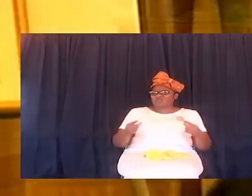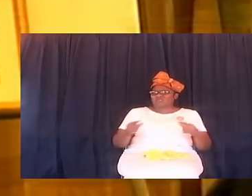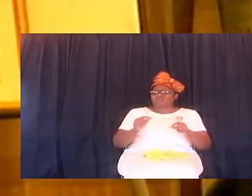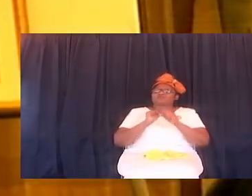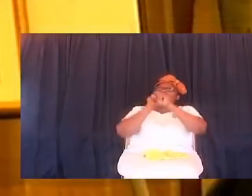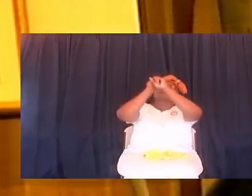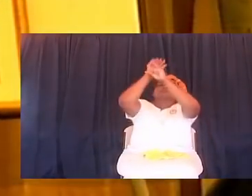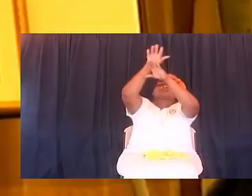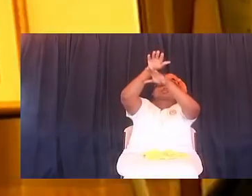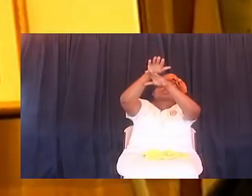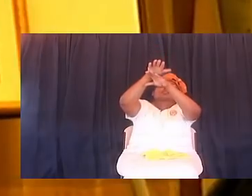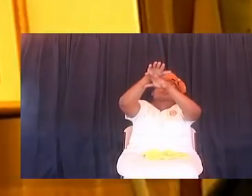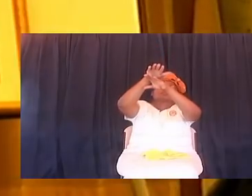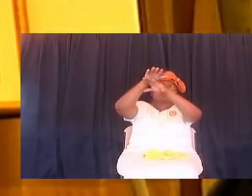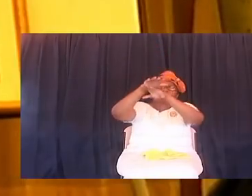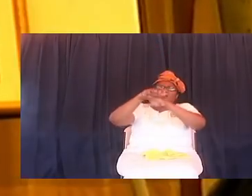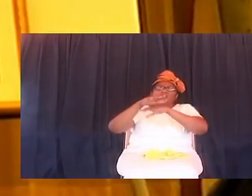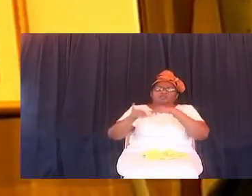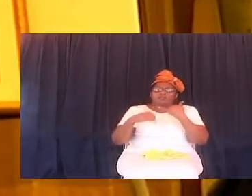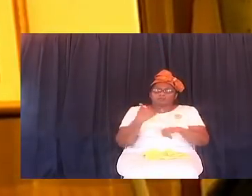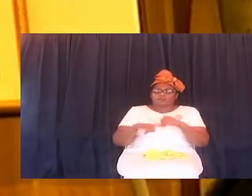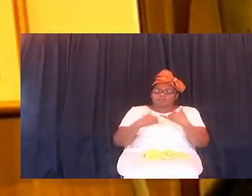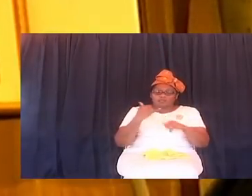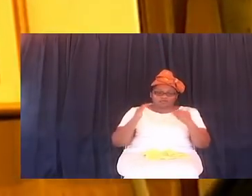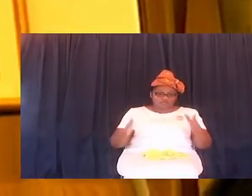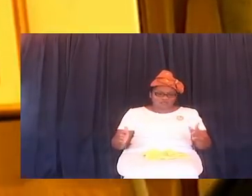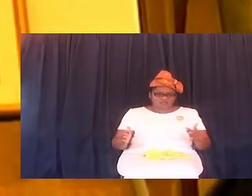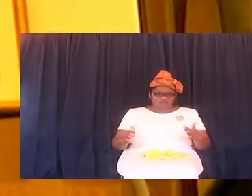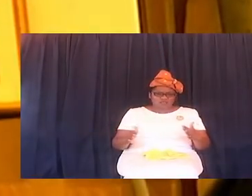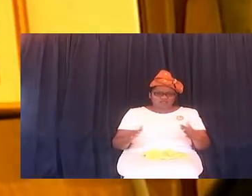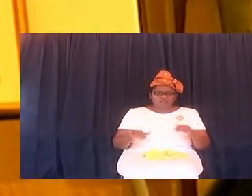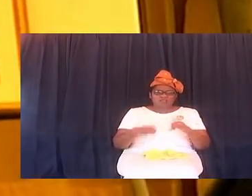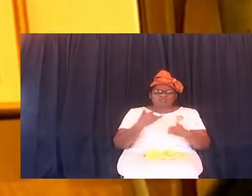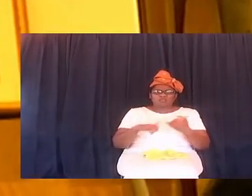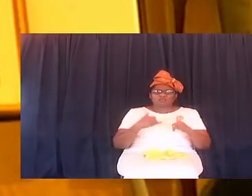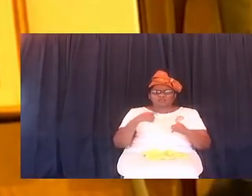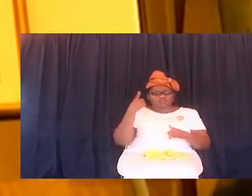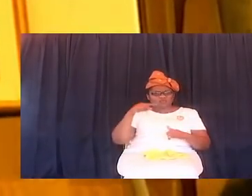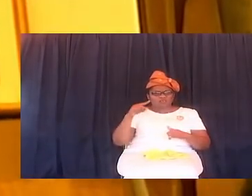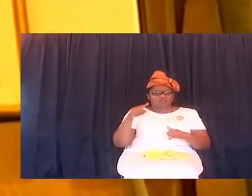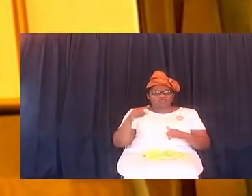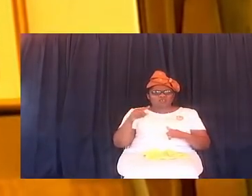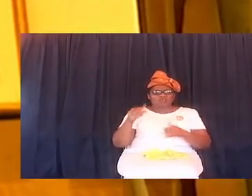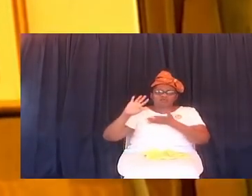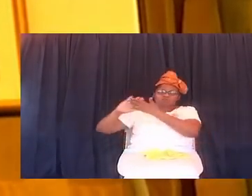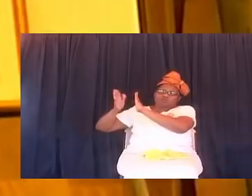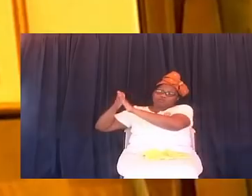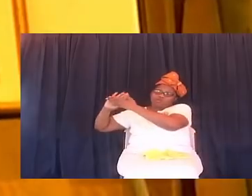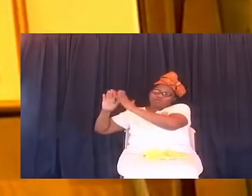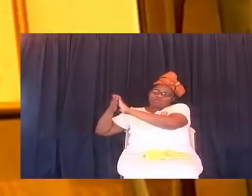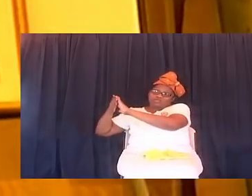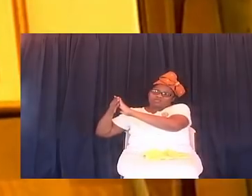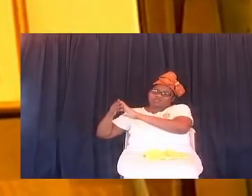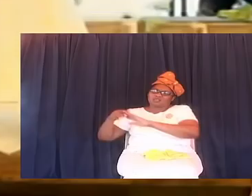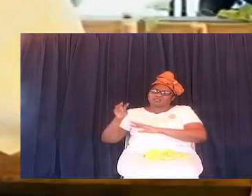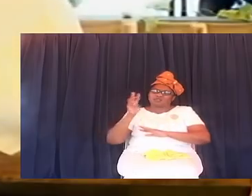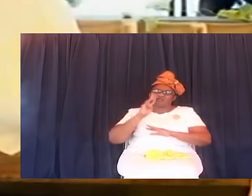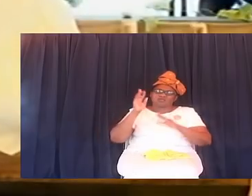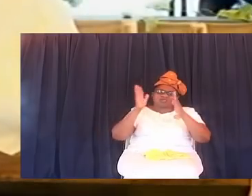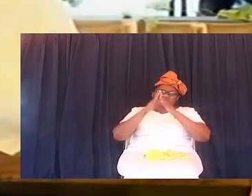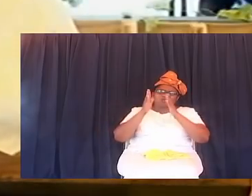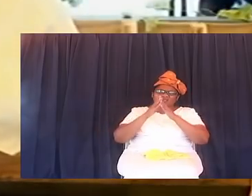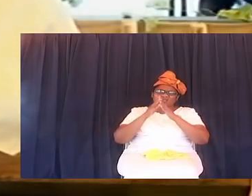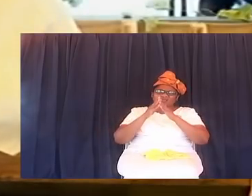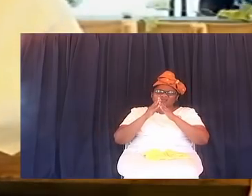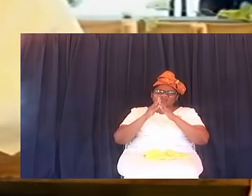community in Waterhouse, and as she got older, she coached and refereed the matches. Even